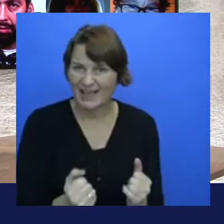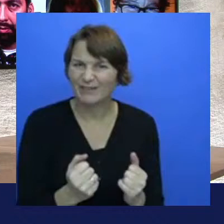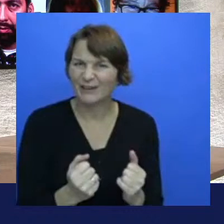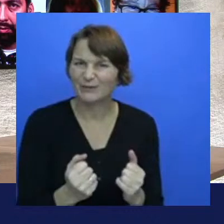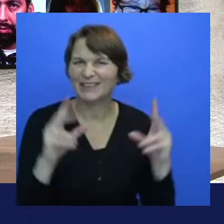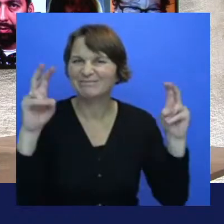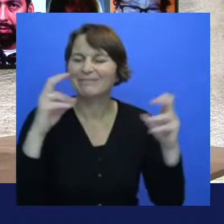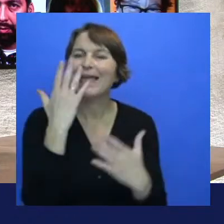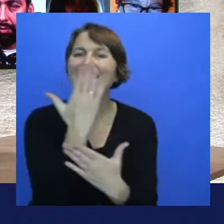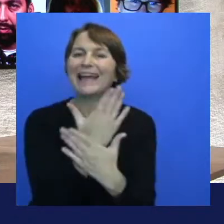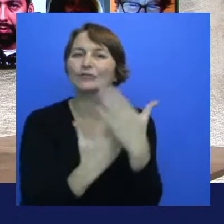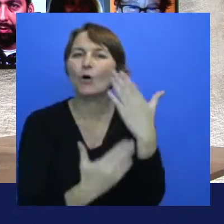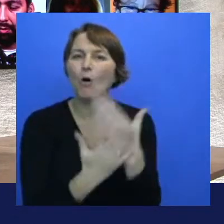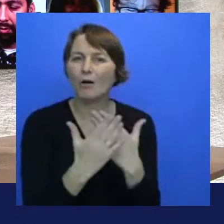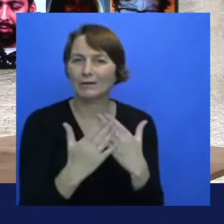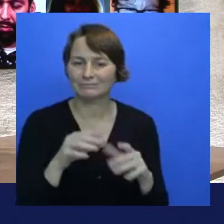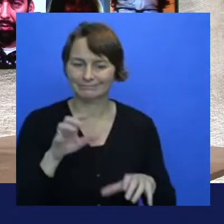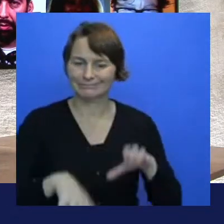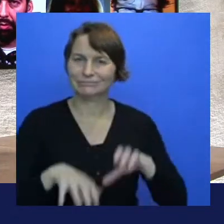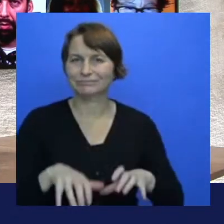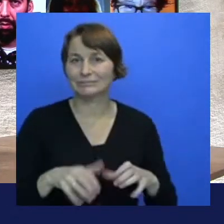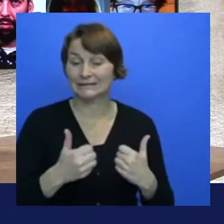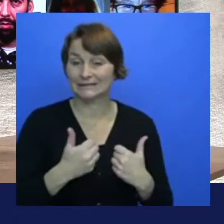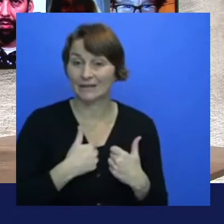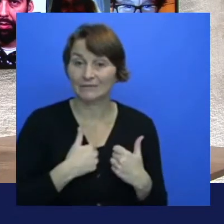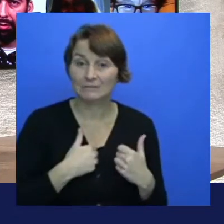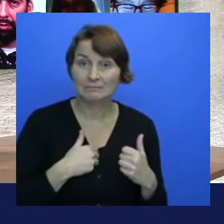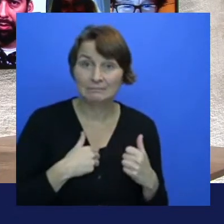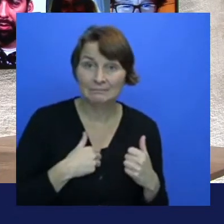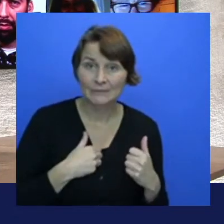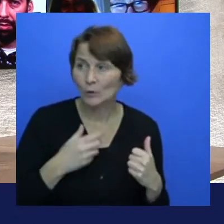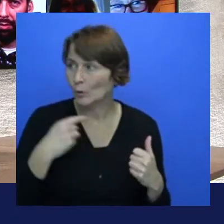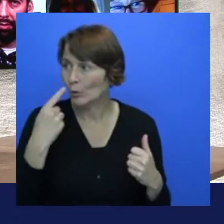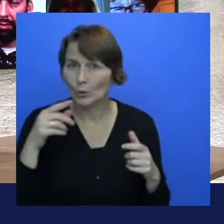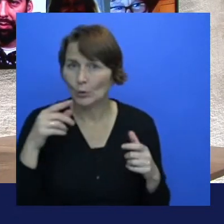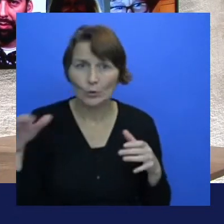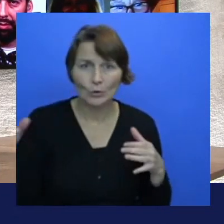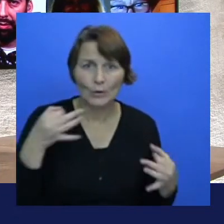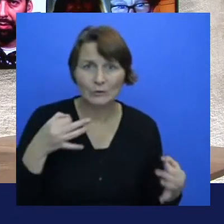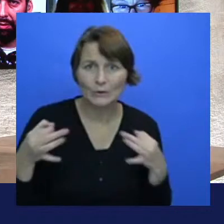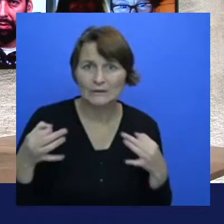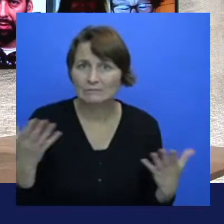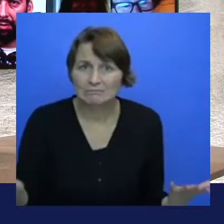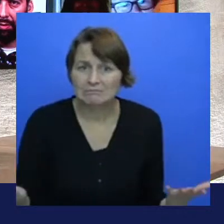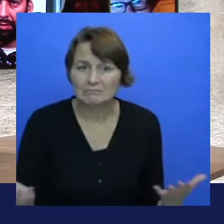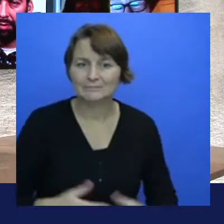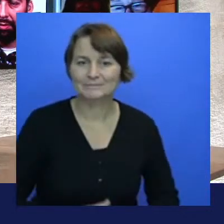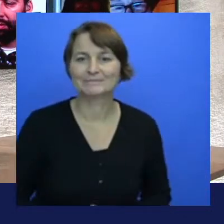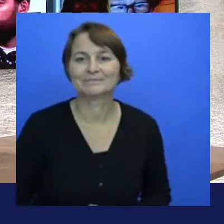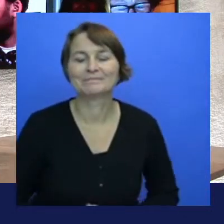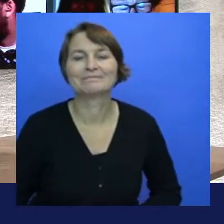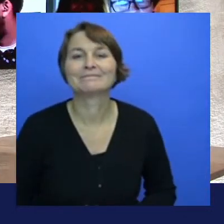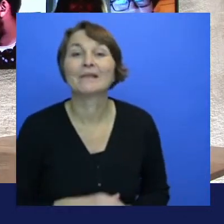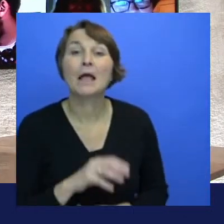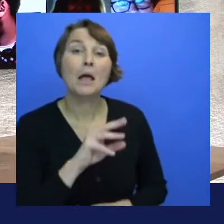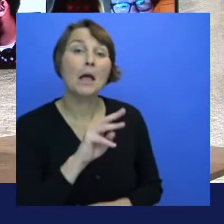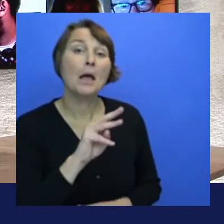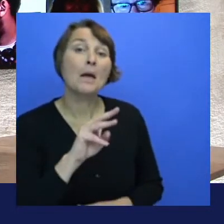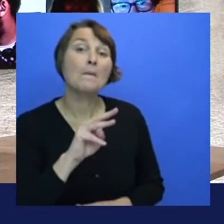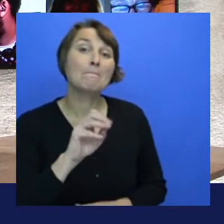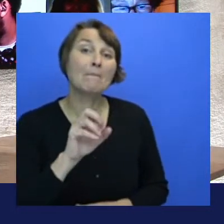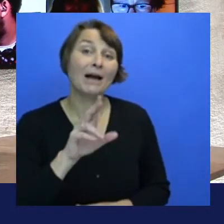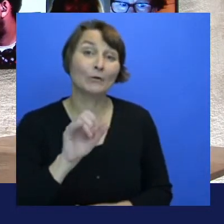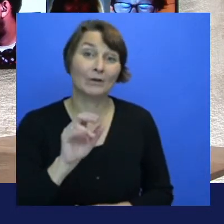Is this for one of us specifically, or you just want an answer? Yeah. Well, as mentioned prior,